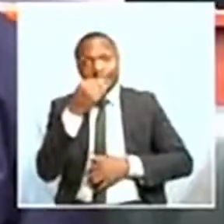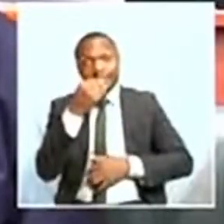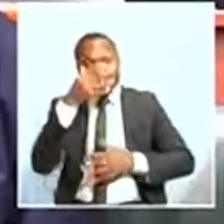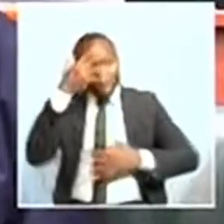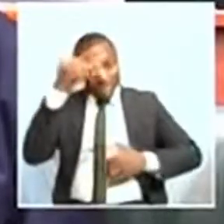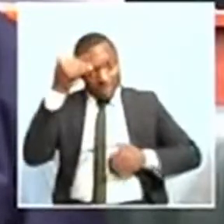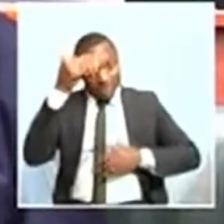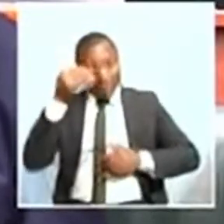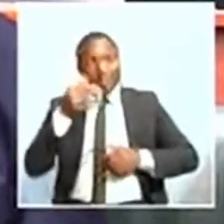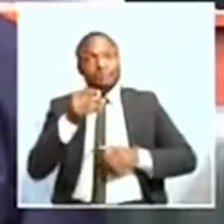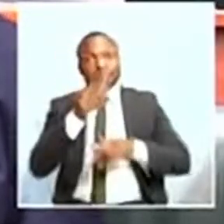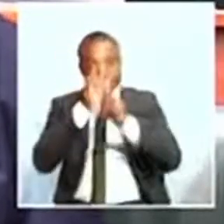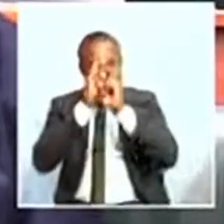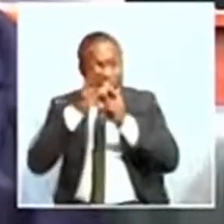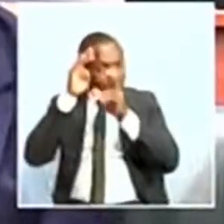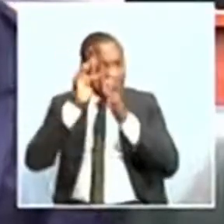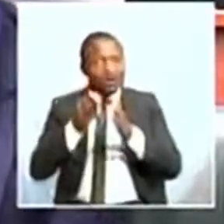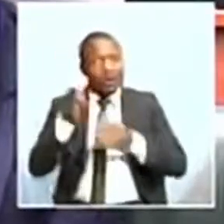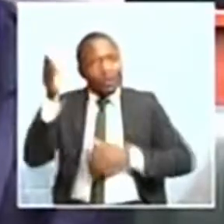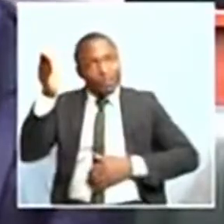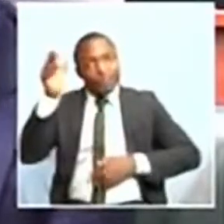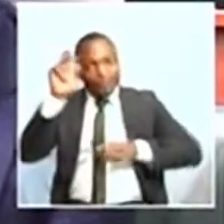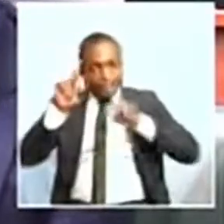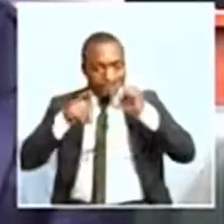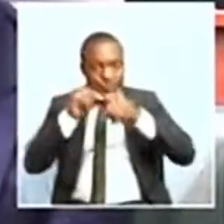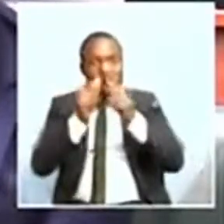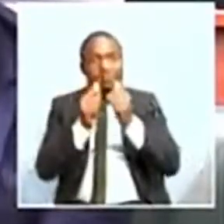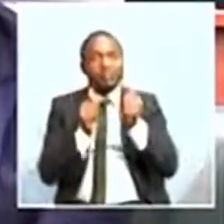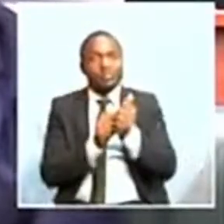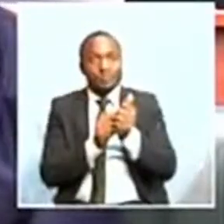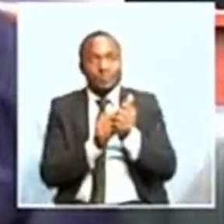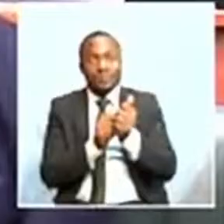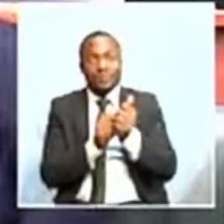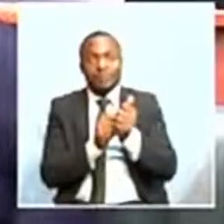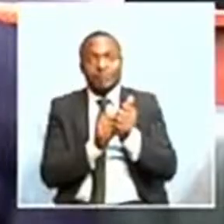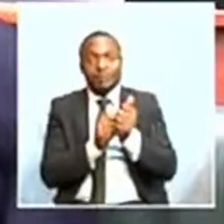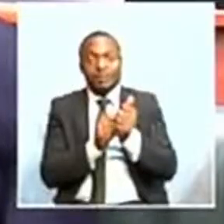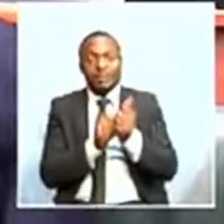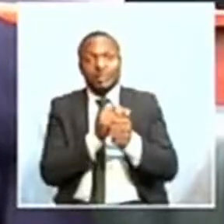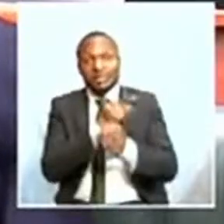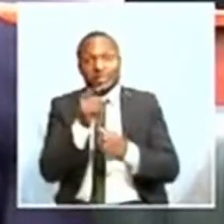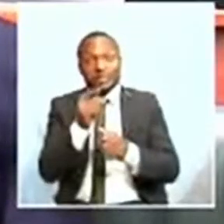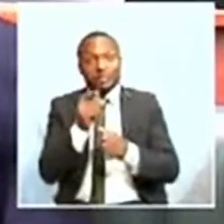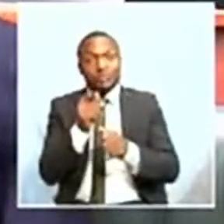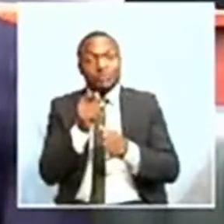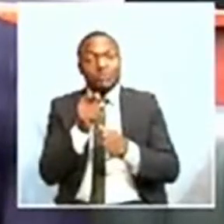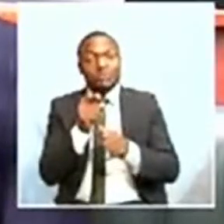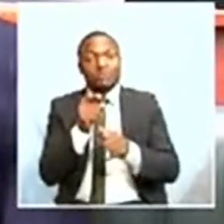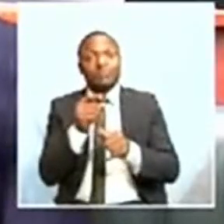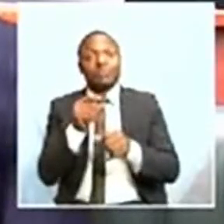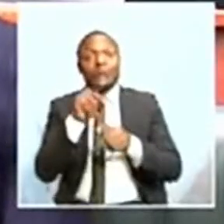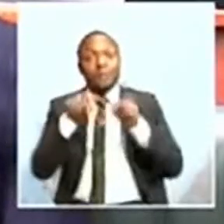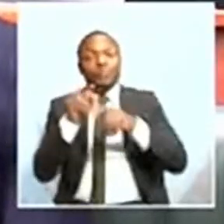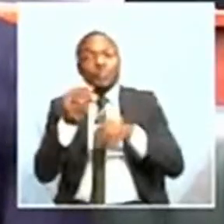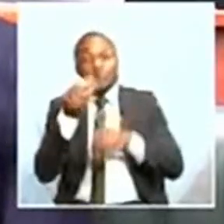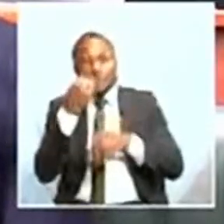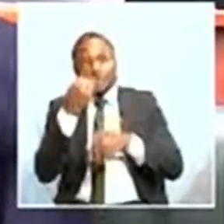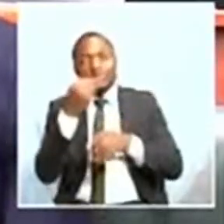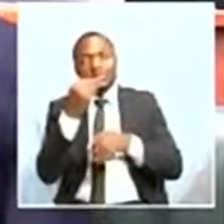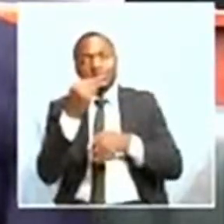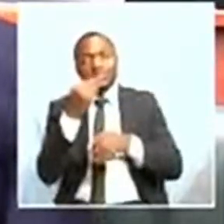are you sensitizing our people about the dangers of consuming contaminated game meat? Madam Speaker, I thank you.